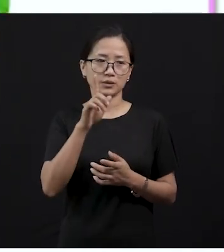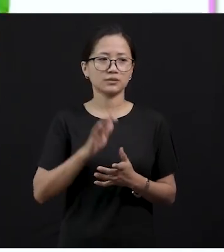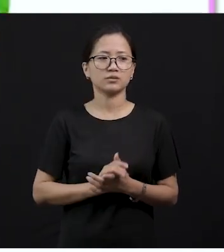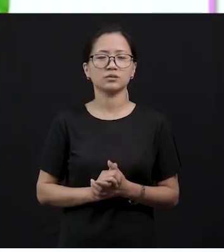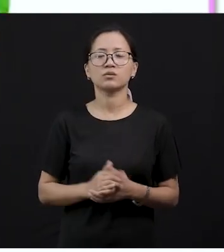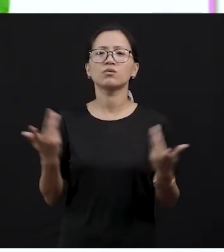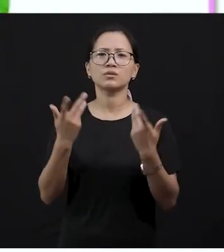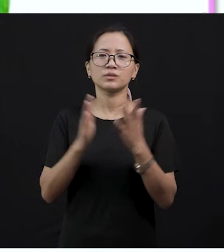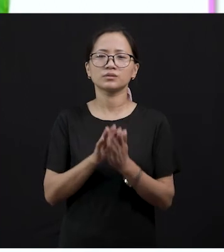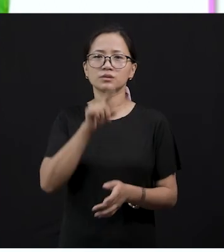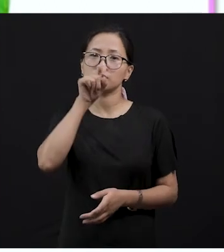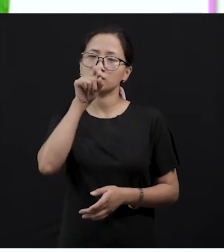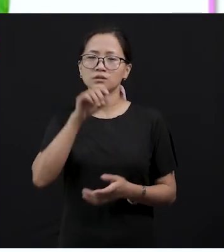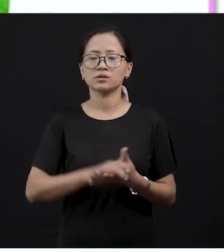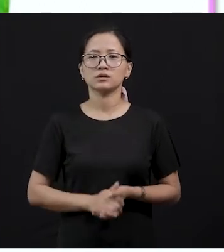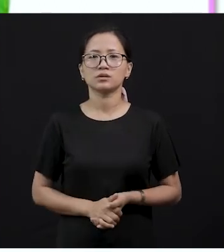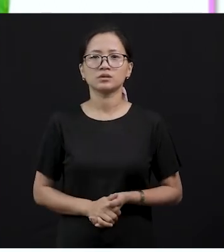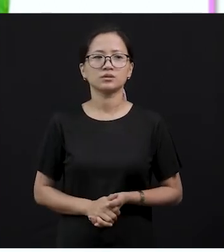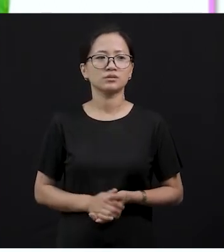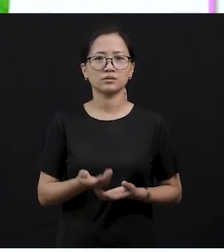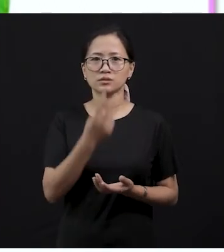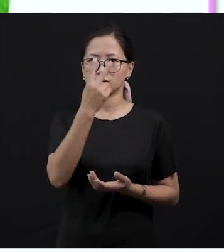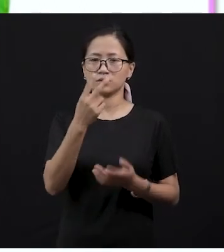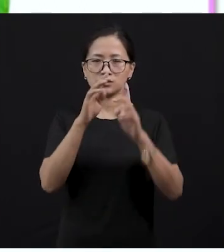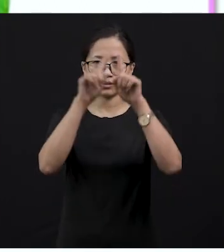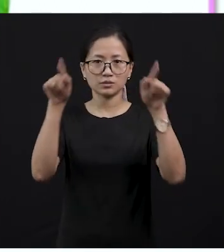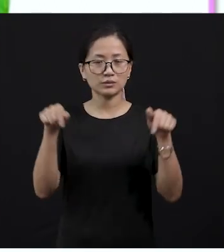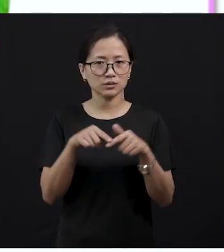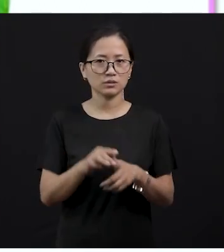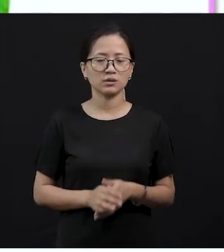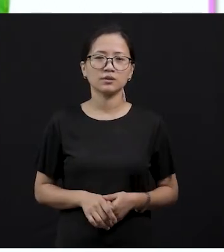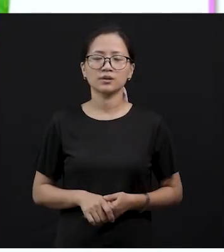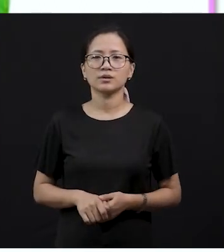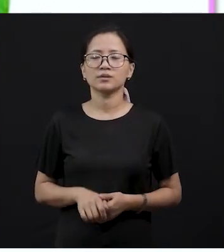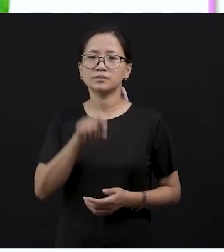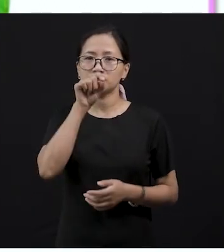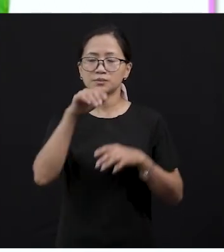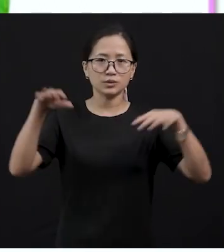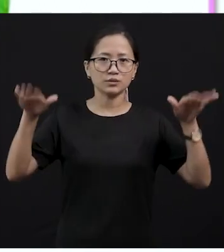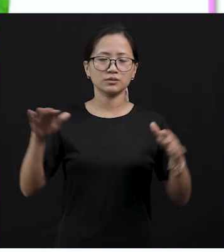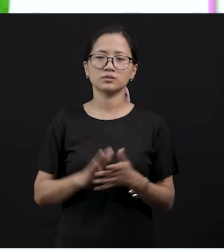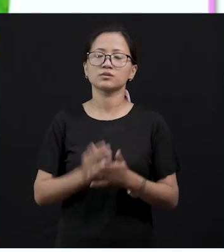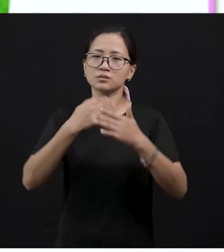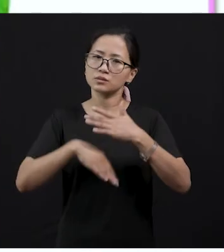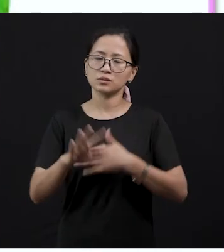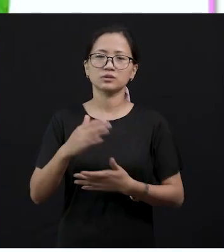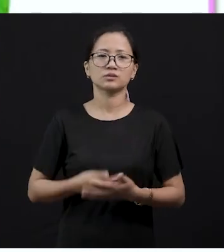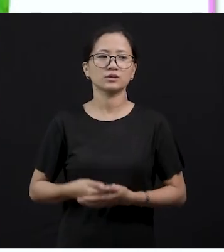What about a bird? See, those birds? Yes, so birds, they